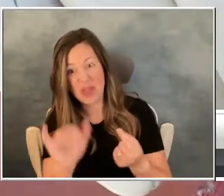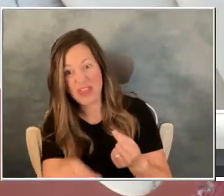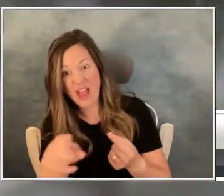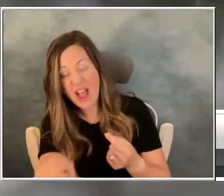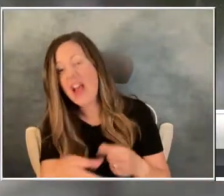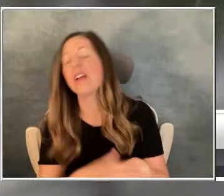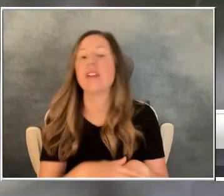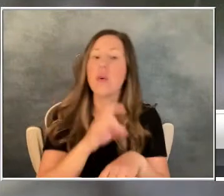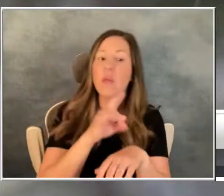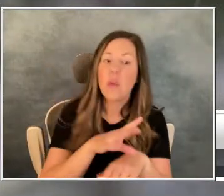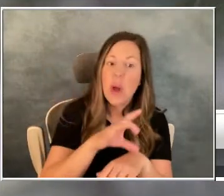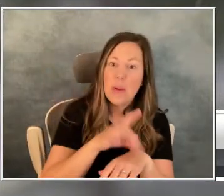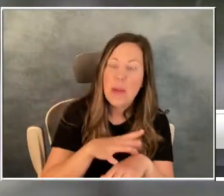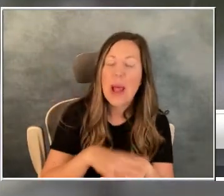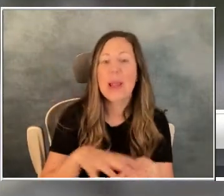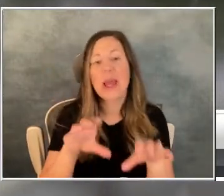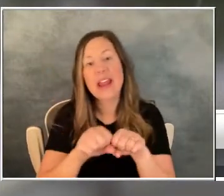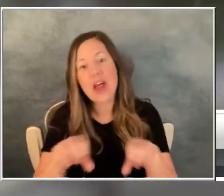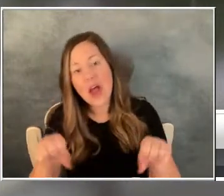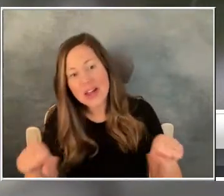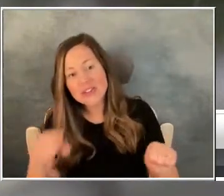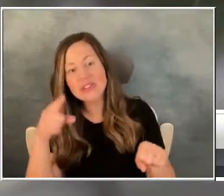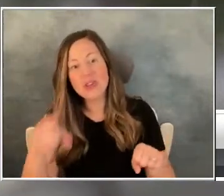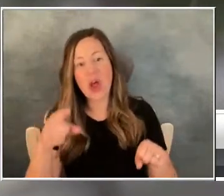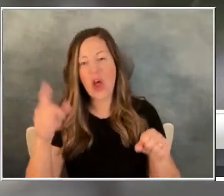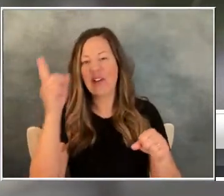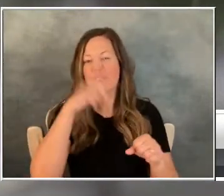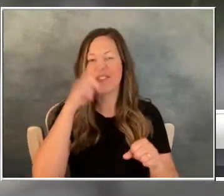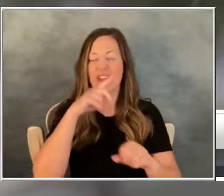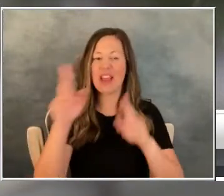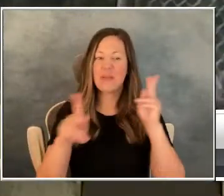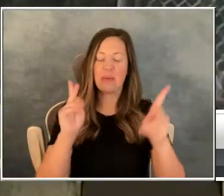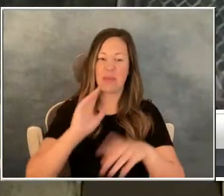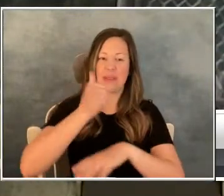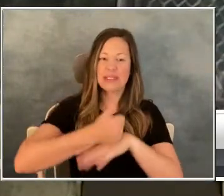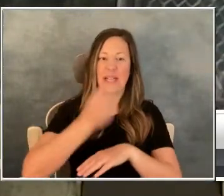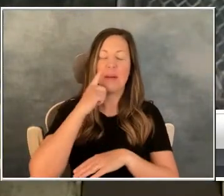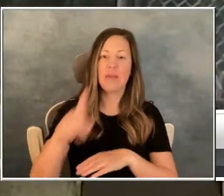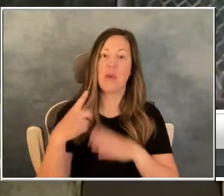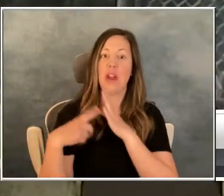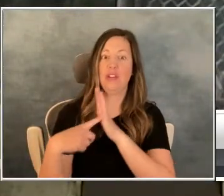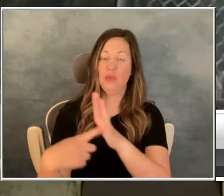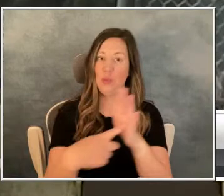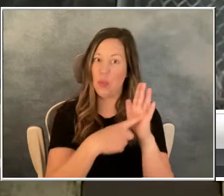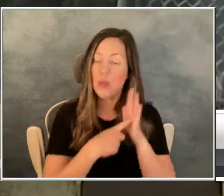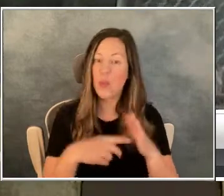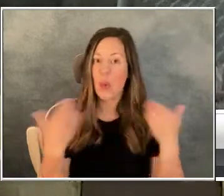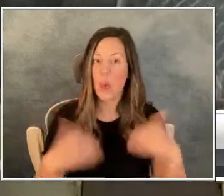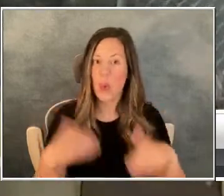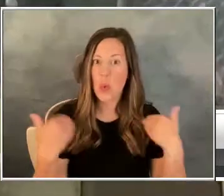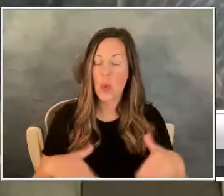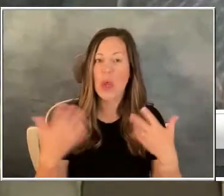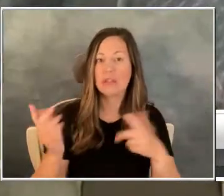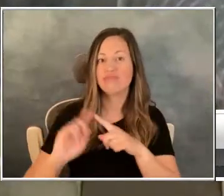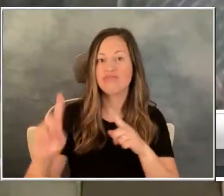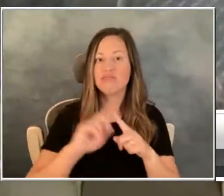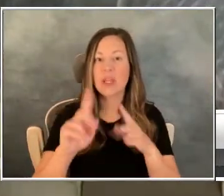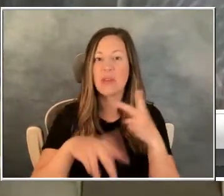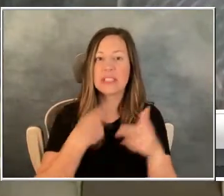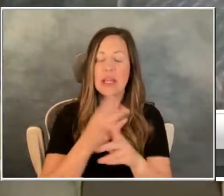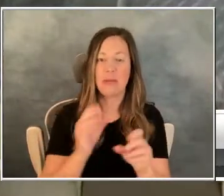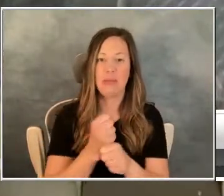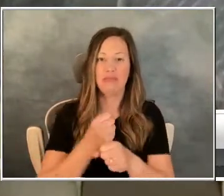dogs with sparklers, they set up mannequins for elaborate fireworks safety demonstrations. These displays have become routine. They're